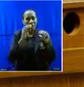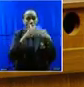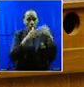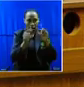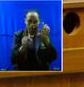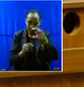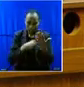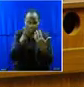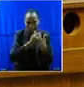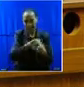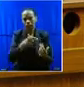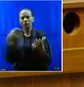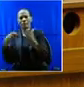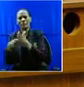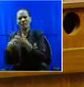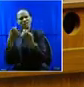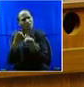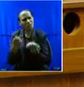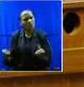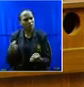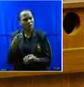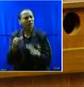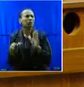and buying equipment